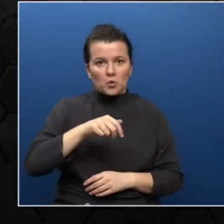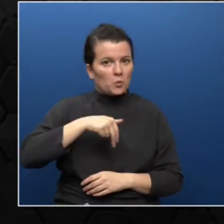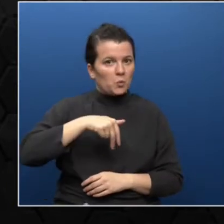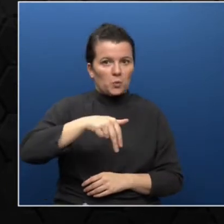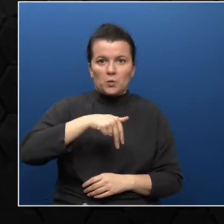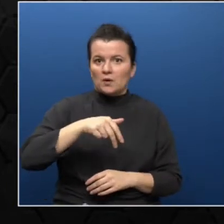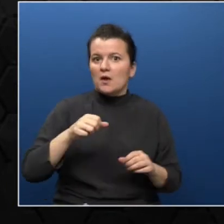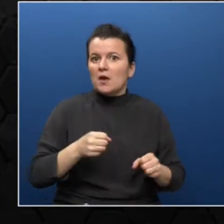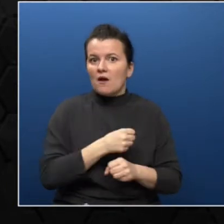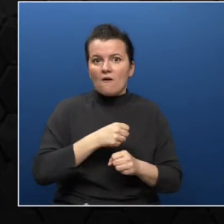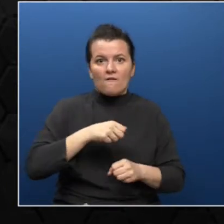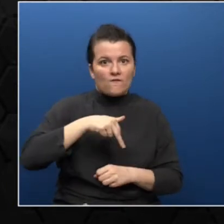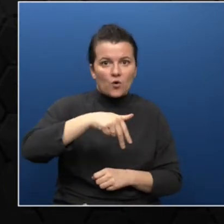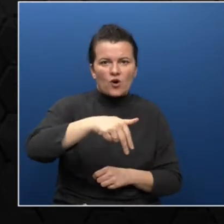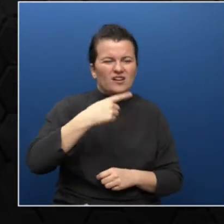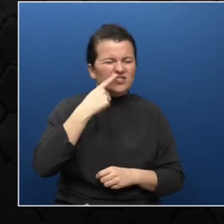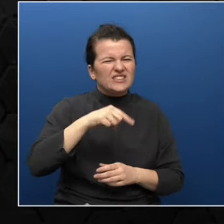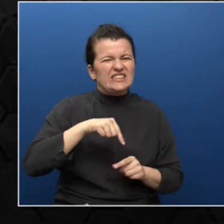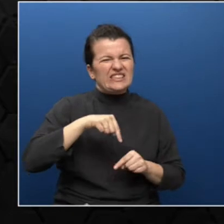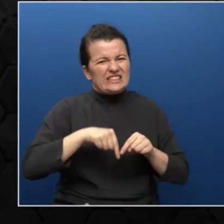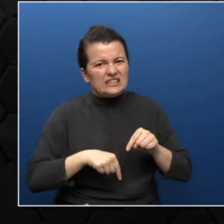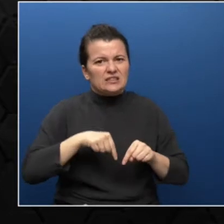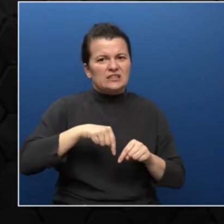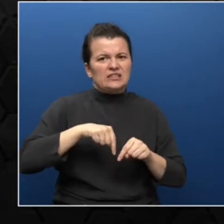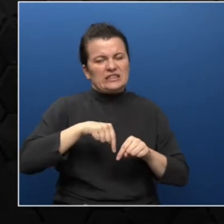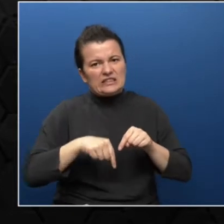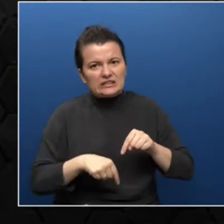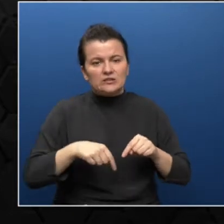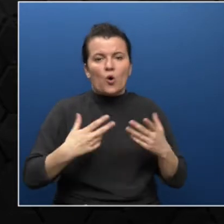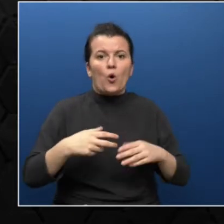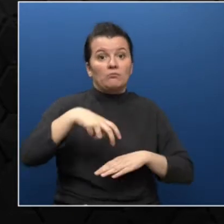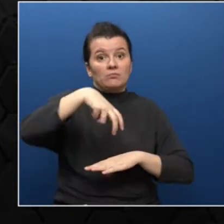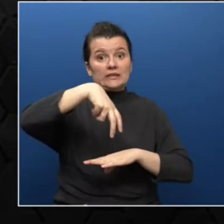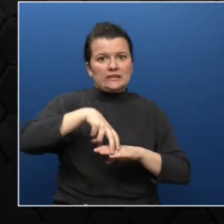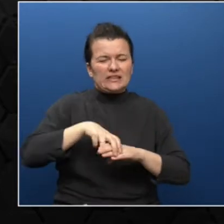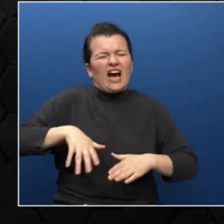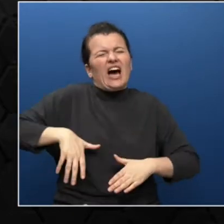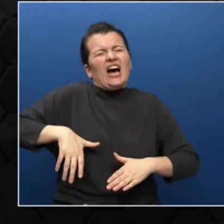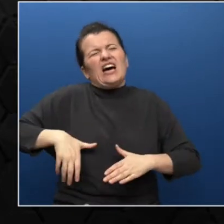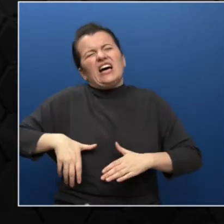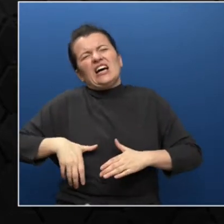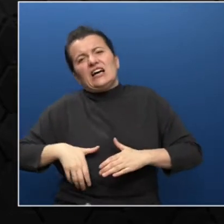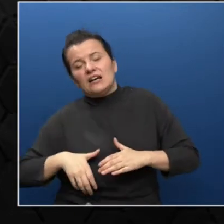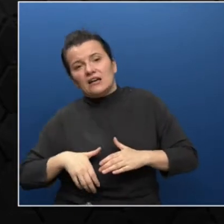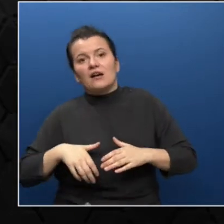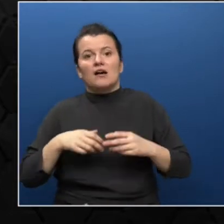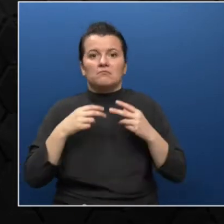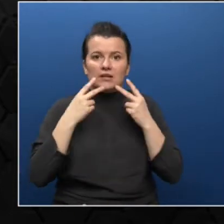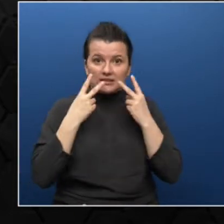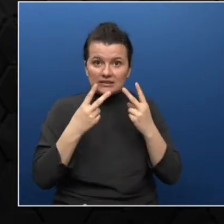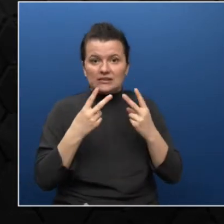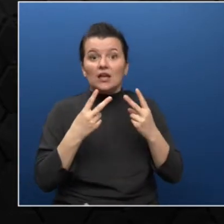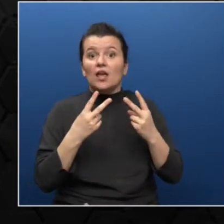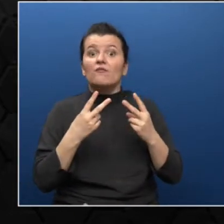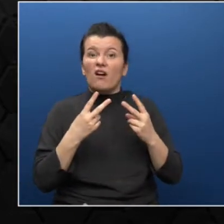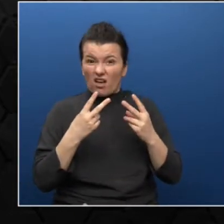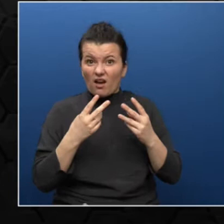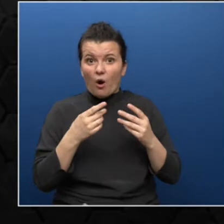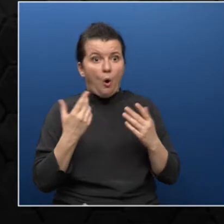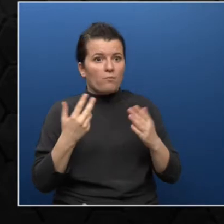of difficulty, or cannot sit down without some level of pain, and cannot stand even